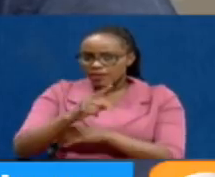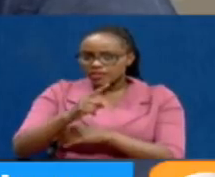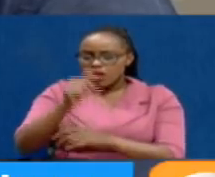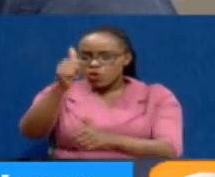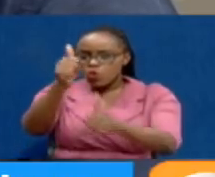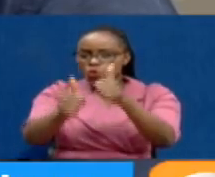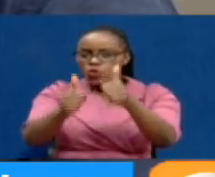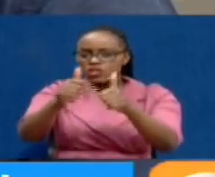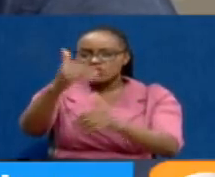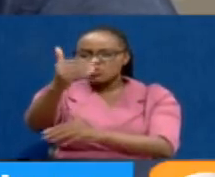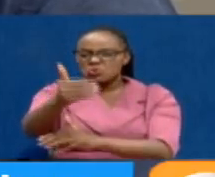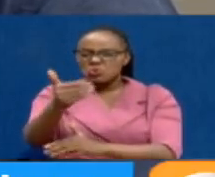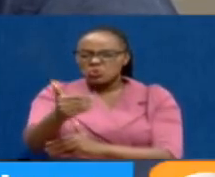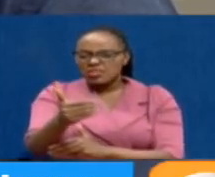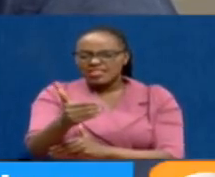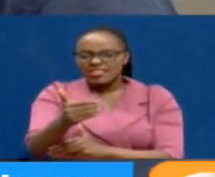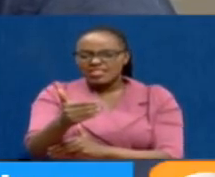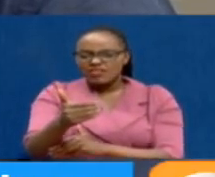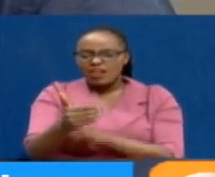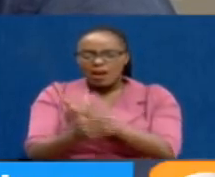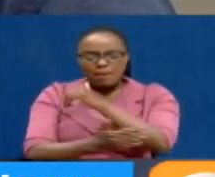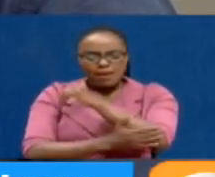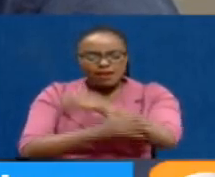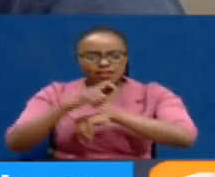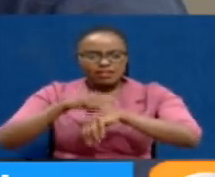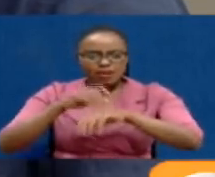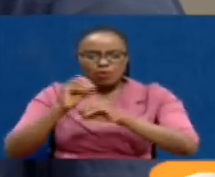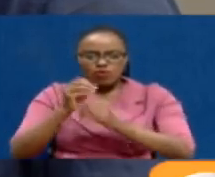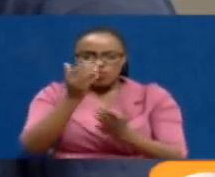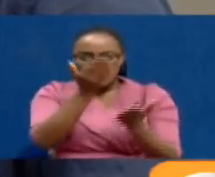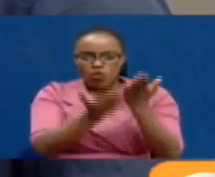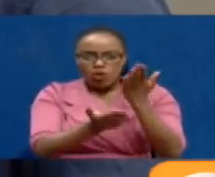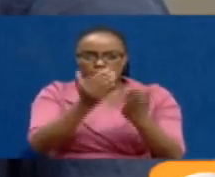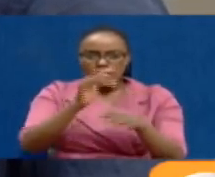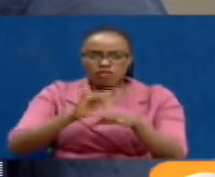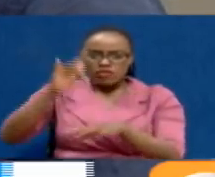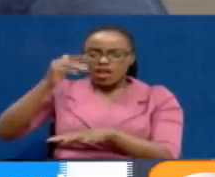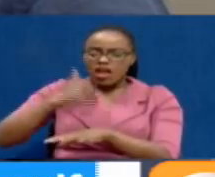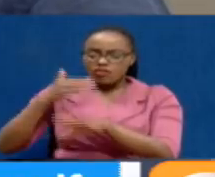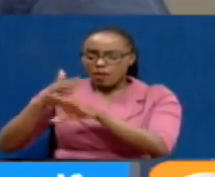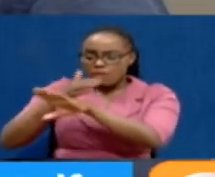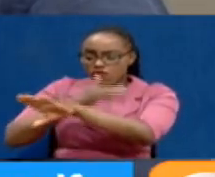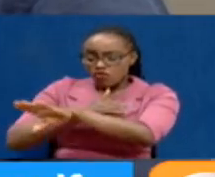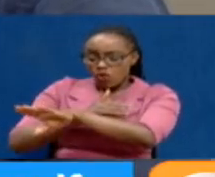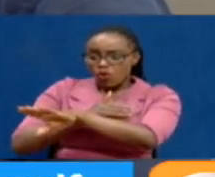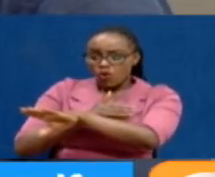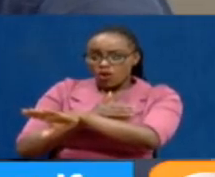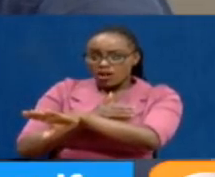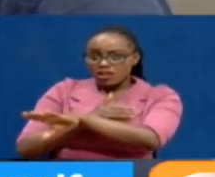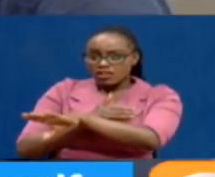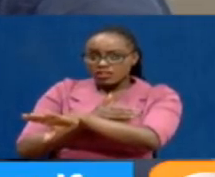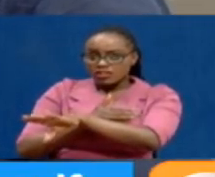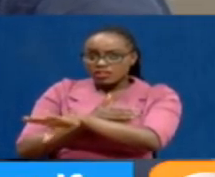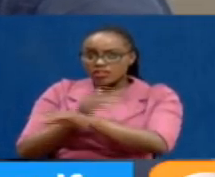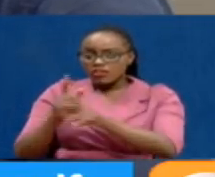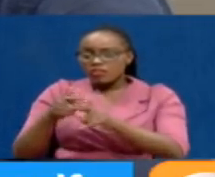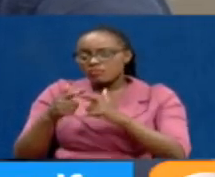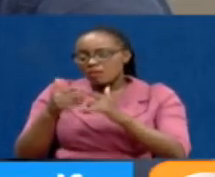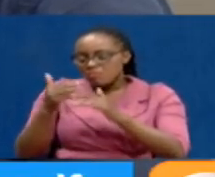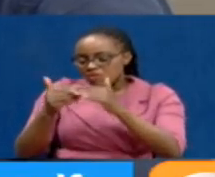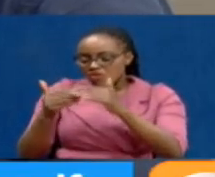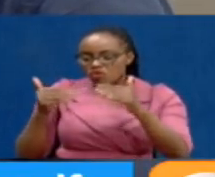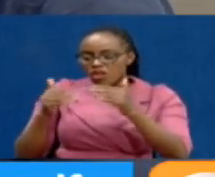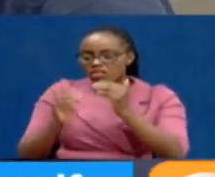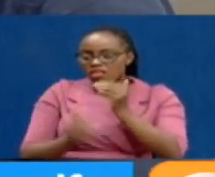usually not a very bad time compared to having an infection much earlier in the pregnancy before the baby is fully